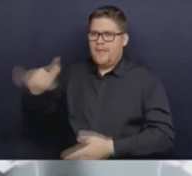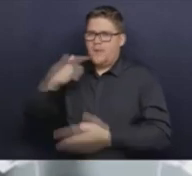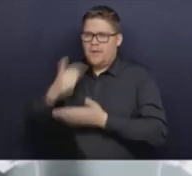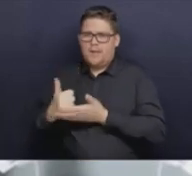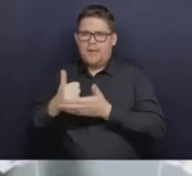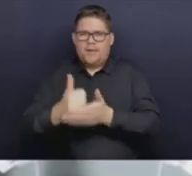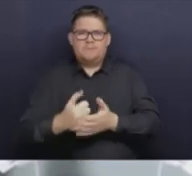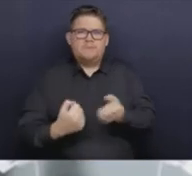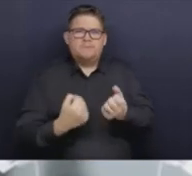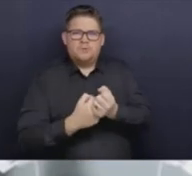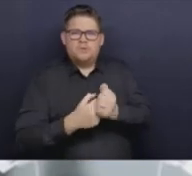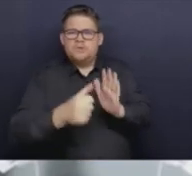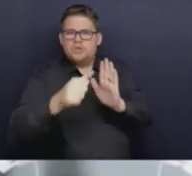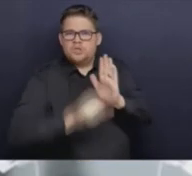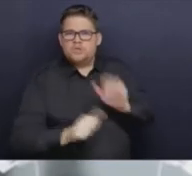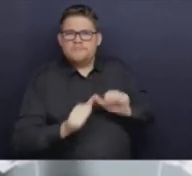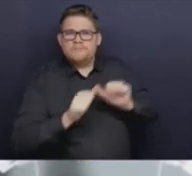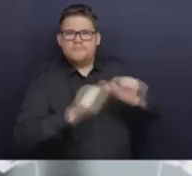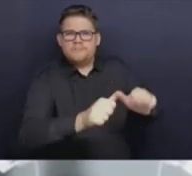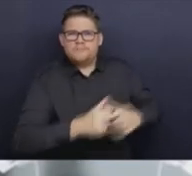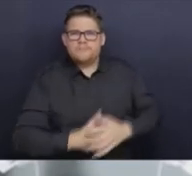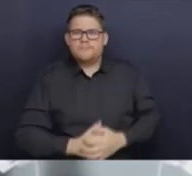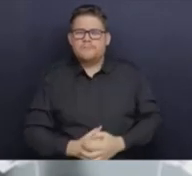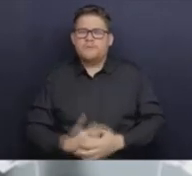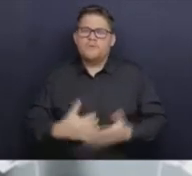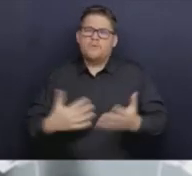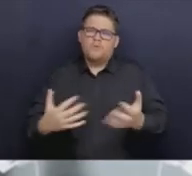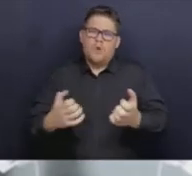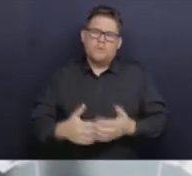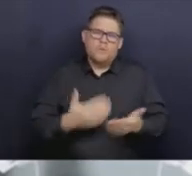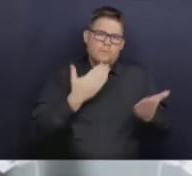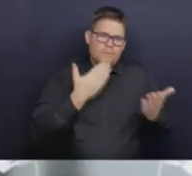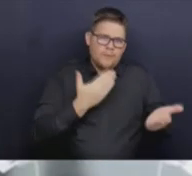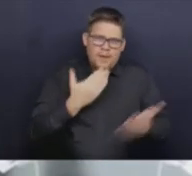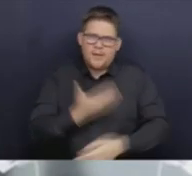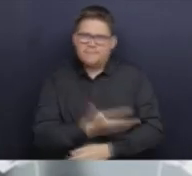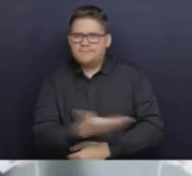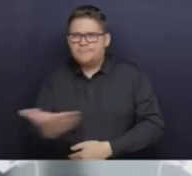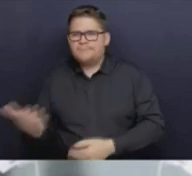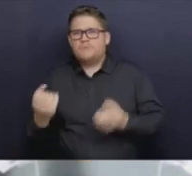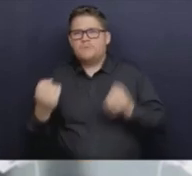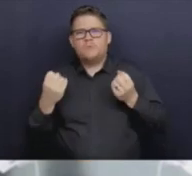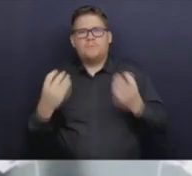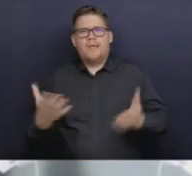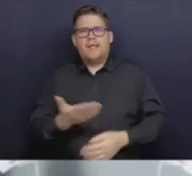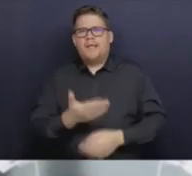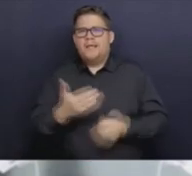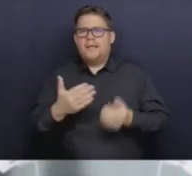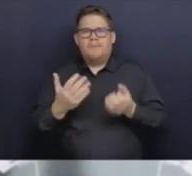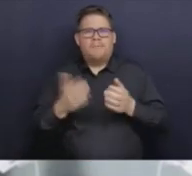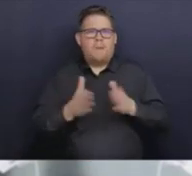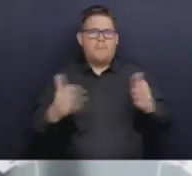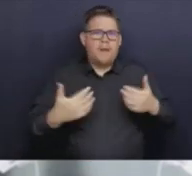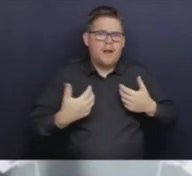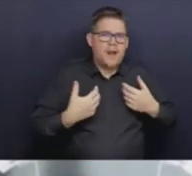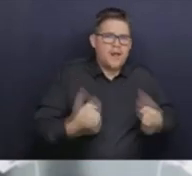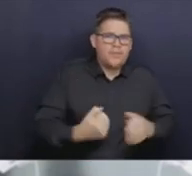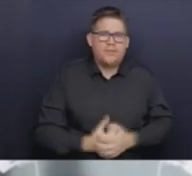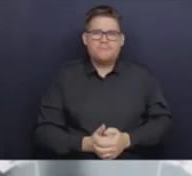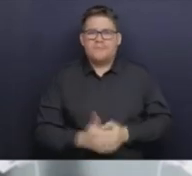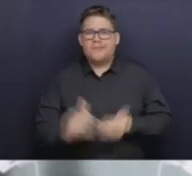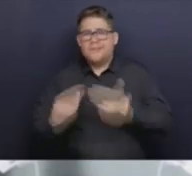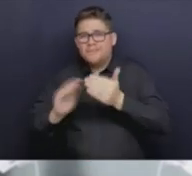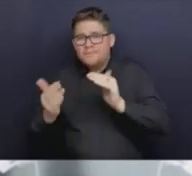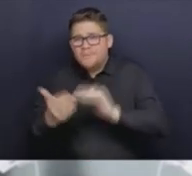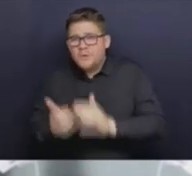efforts and acknowledge the really remarkable job our pharmacy sector has played and our public health sector in providing people